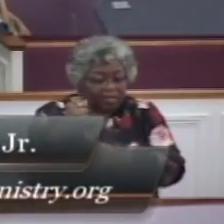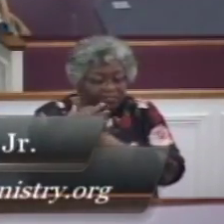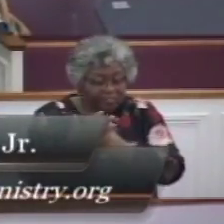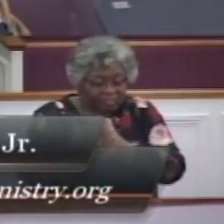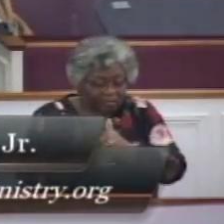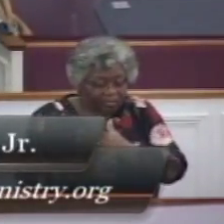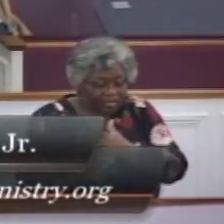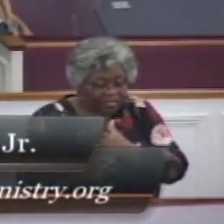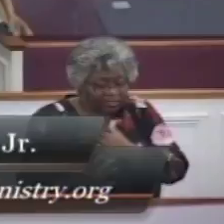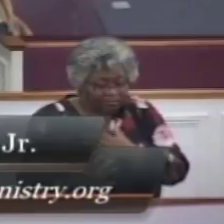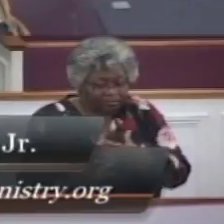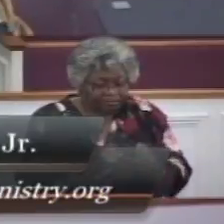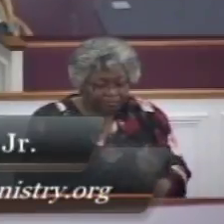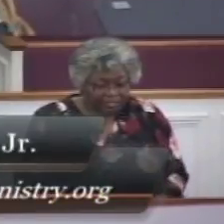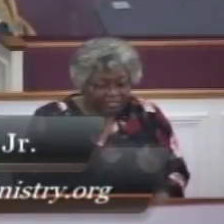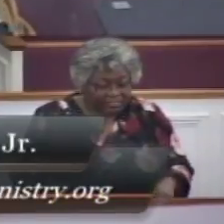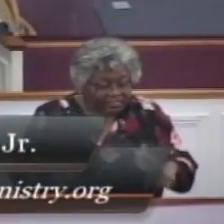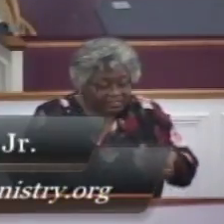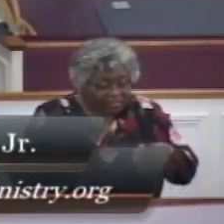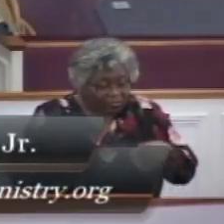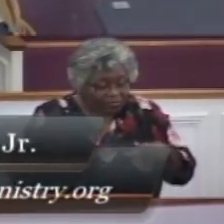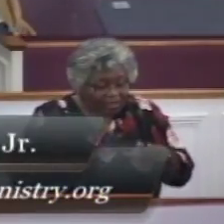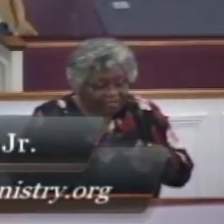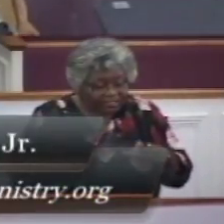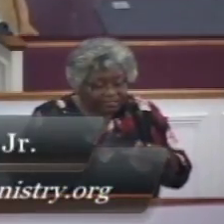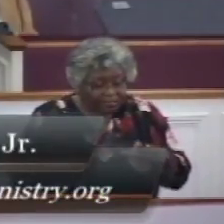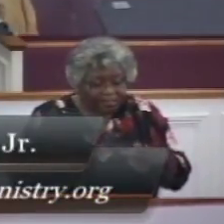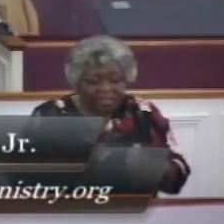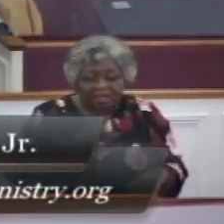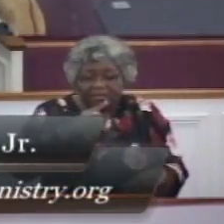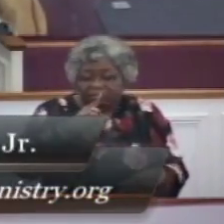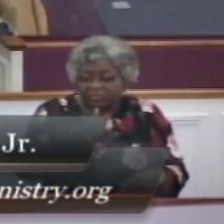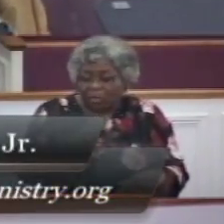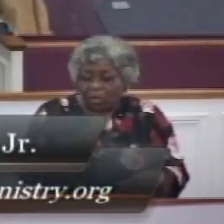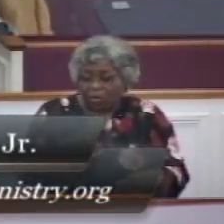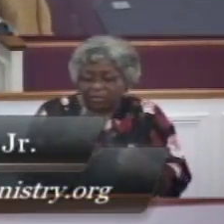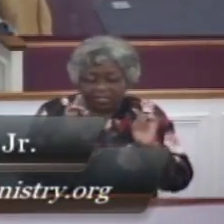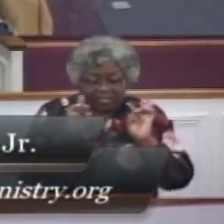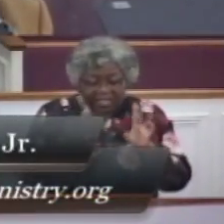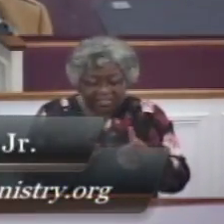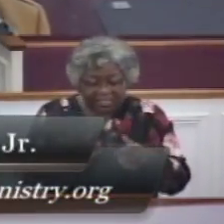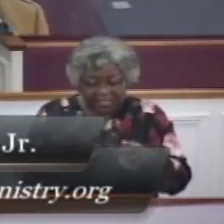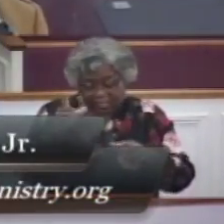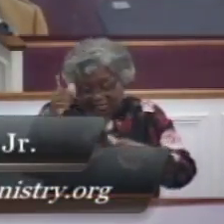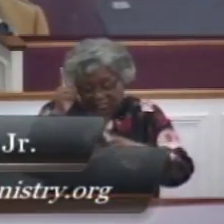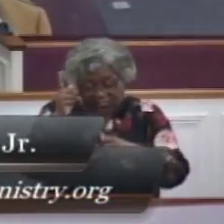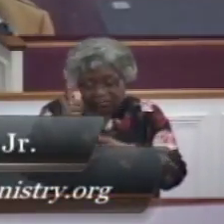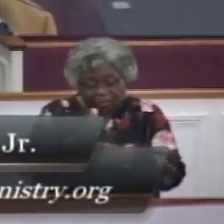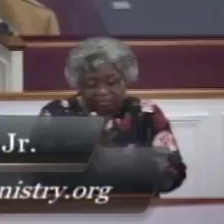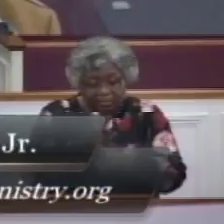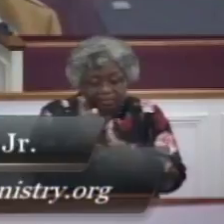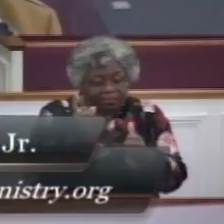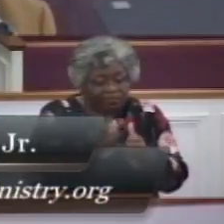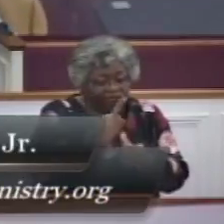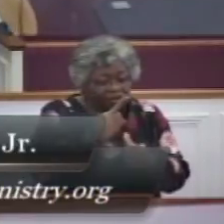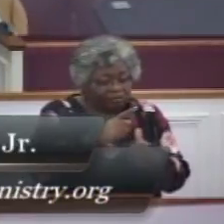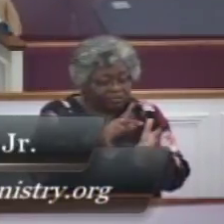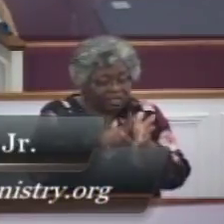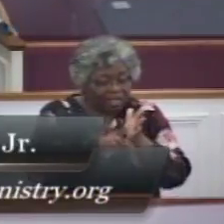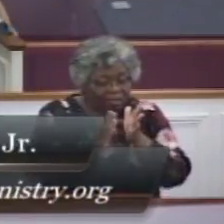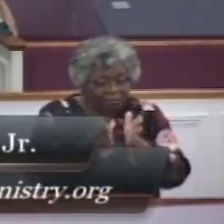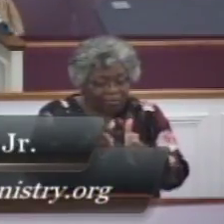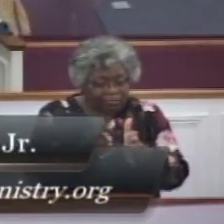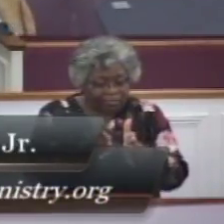blood sacrifice. Can I talk to you? So thus he hated his brother, and you get the first murder. It